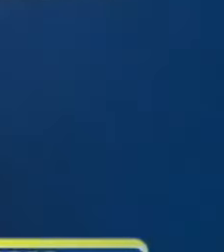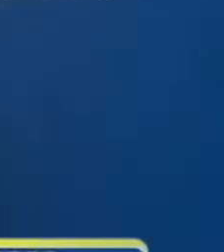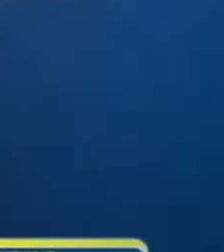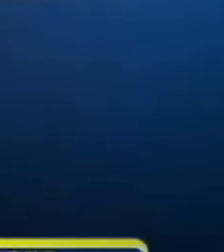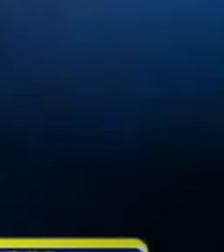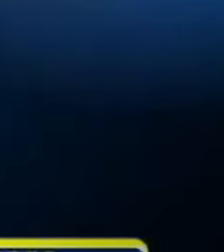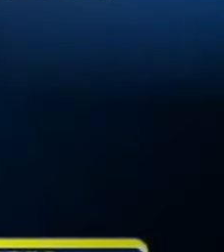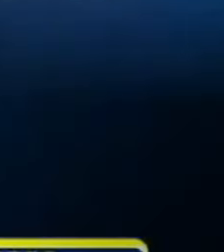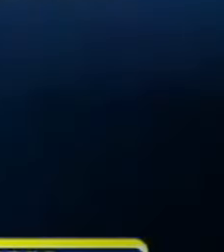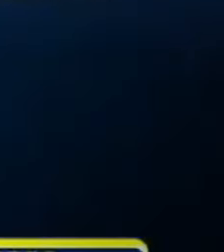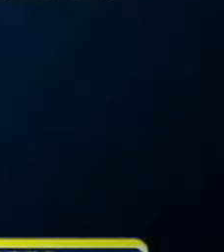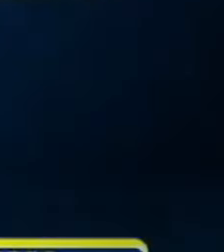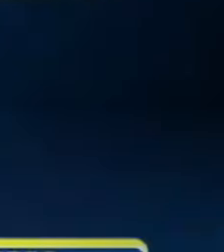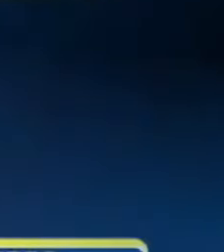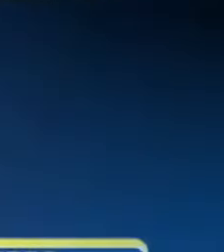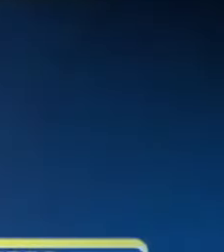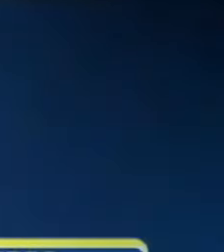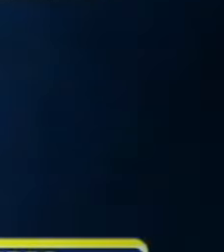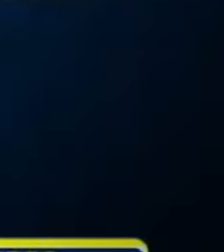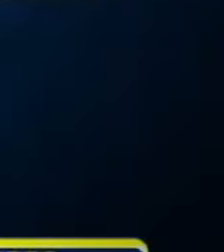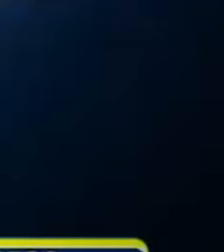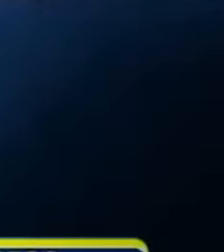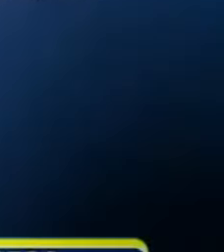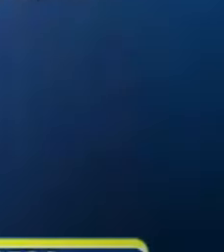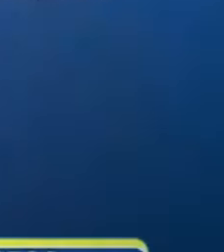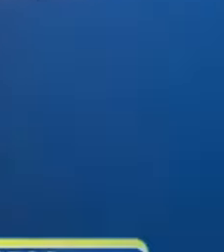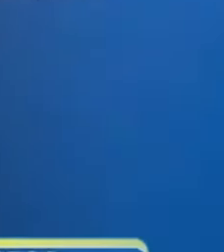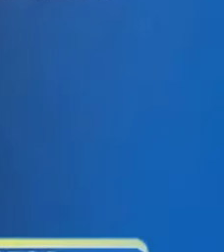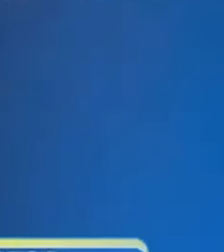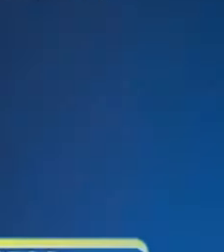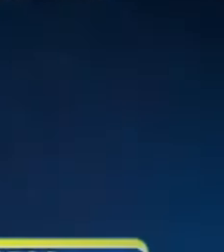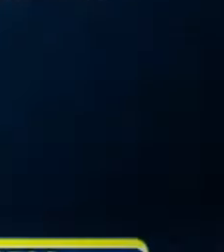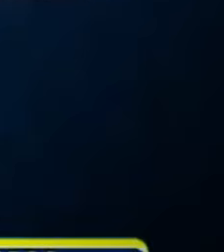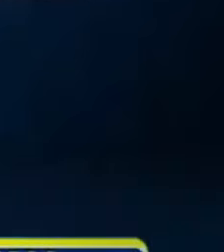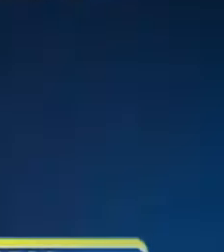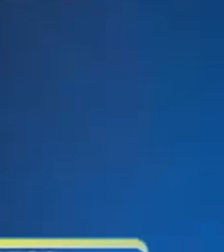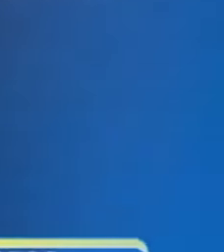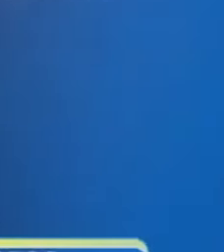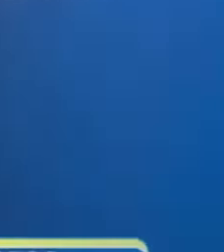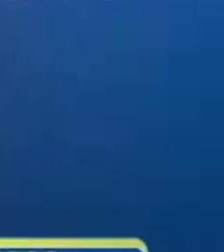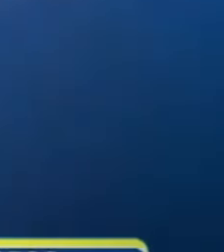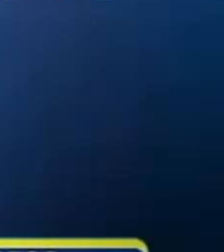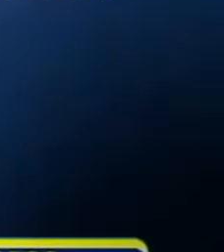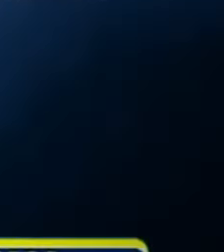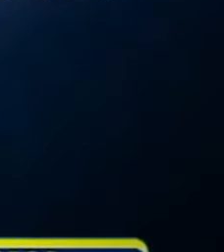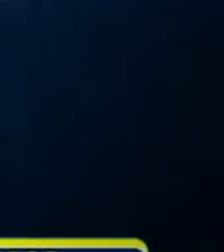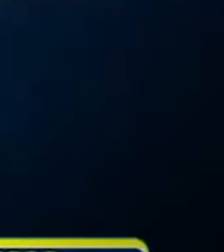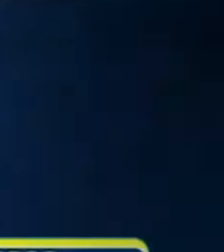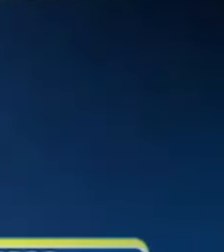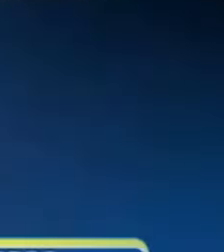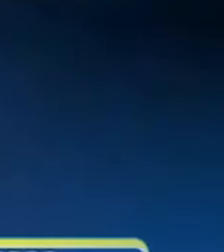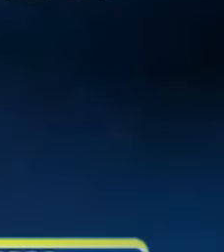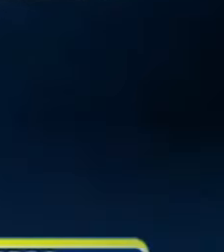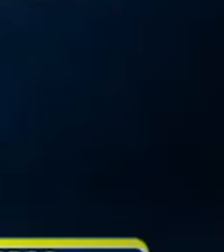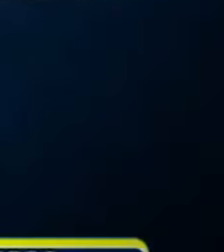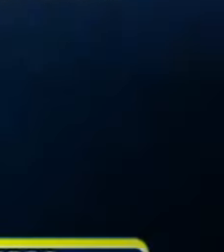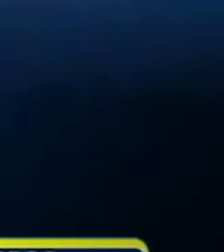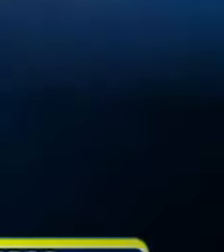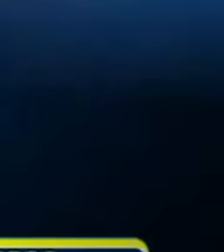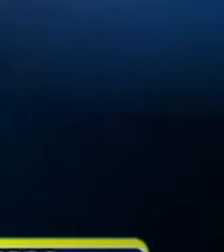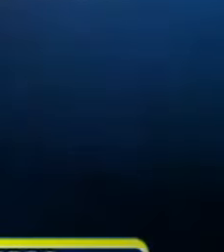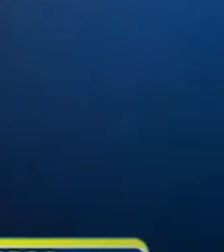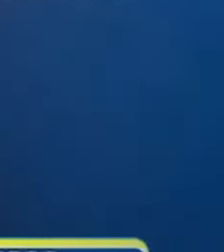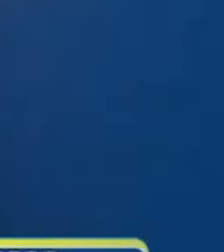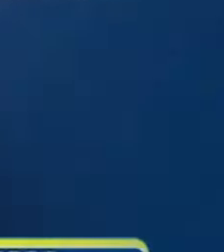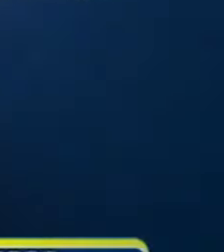ailments. You have been thrown out of your matrimonial home. You have prayed and prayed, yet this